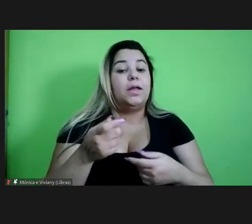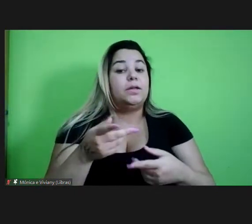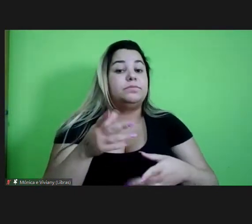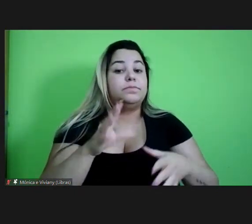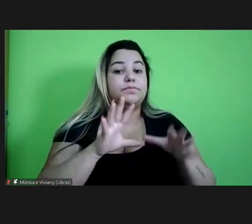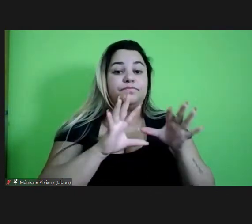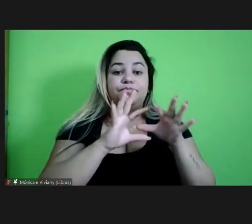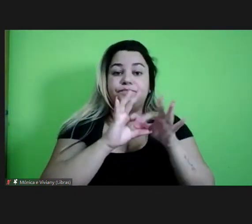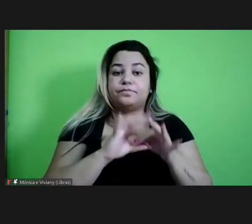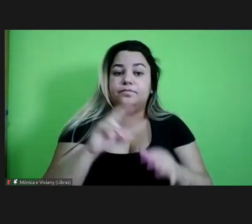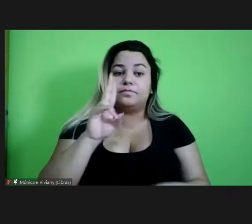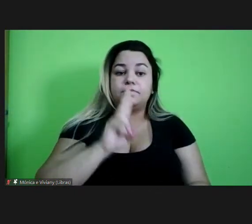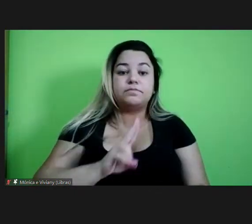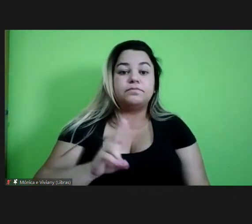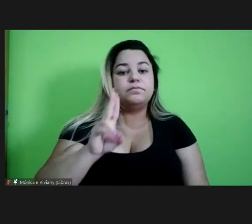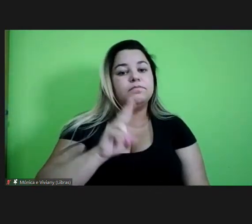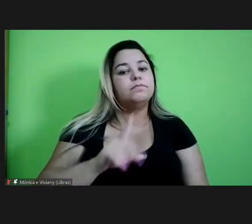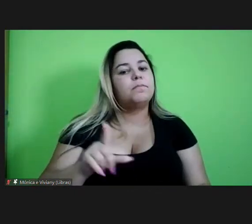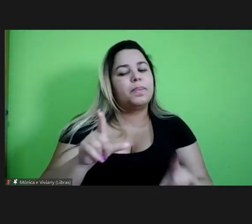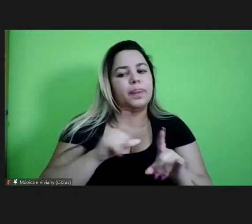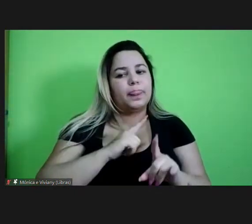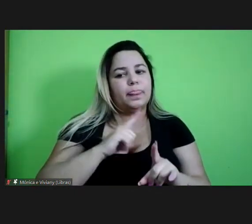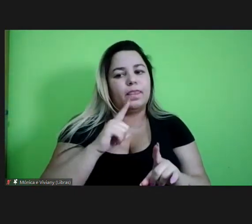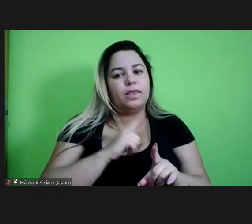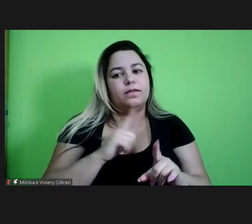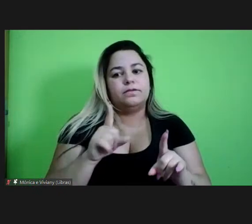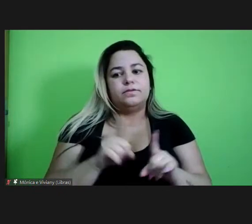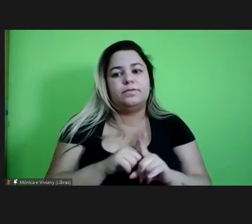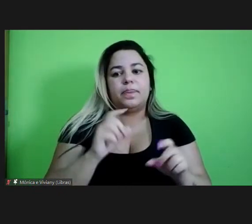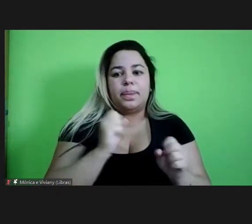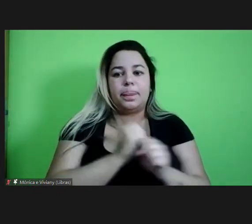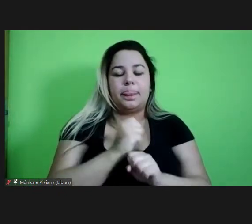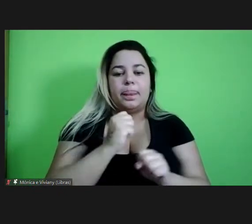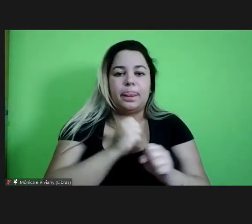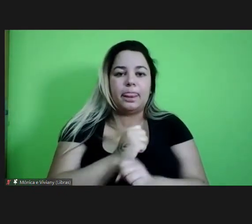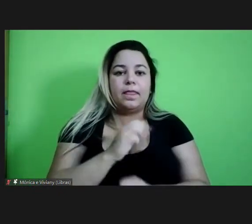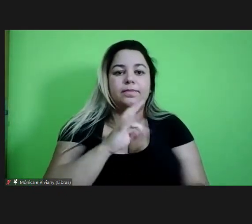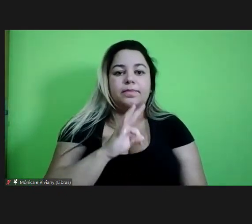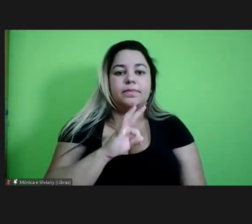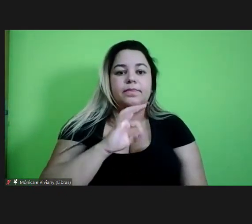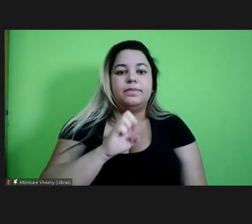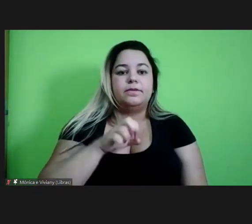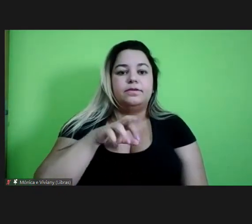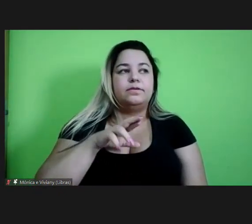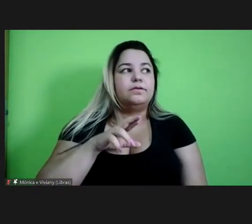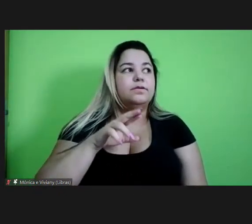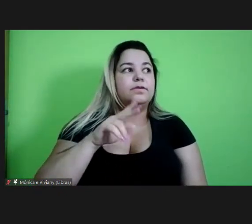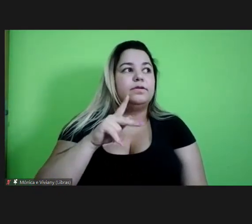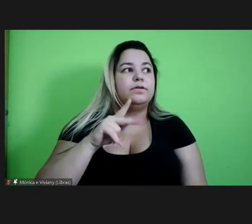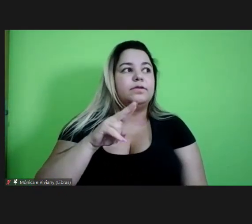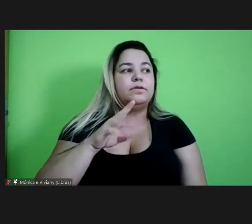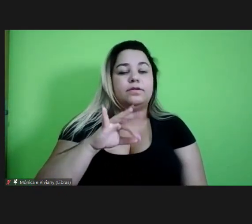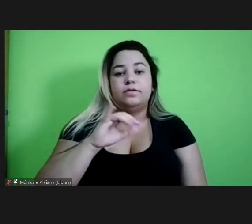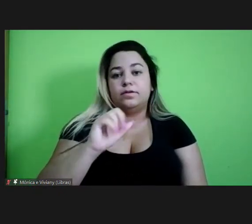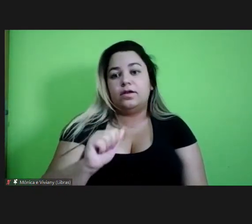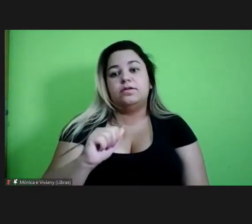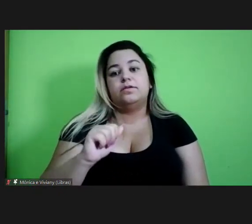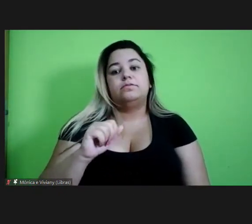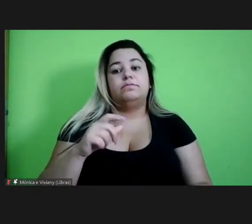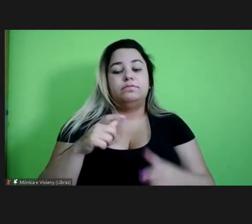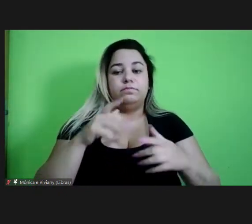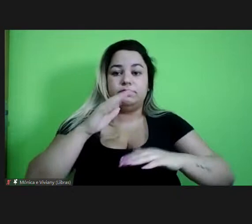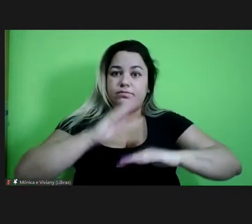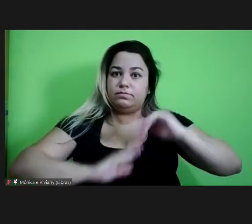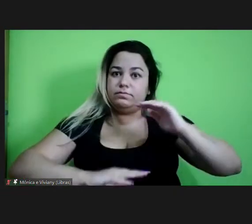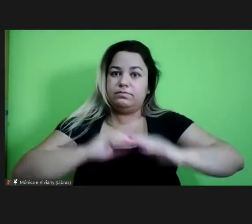this connection with the user, to try to build the therapeutic alternatives involving the different